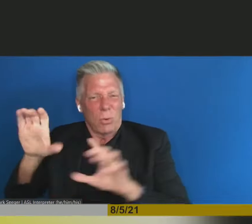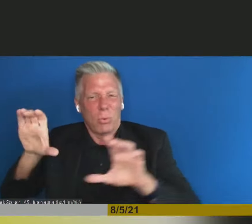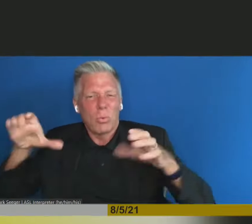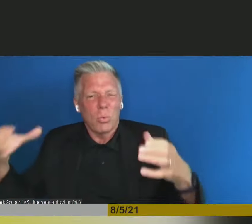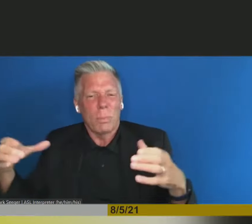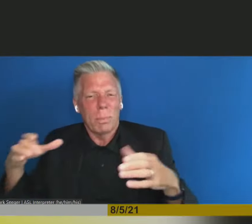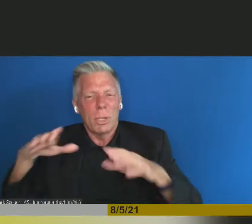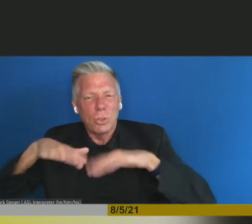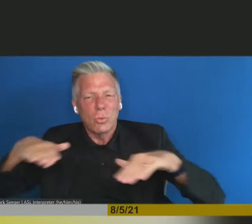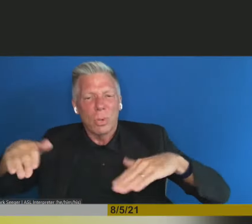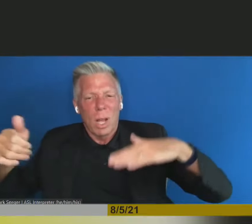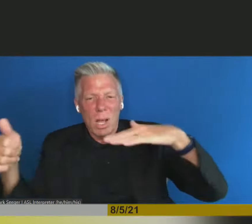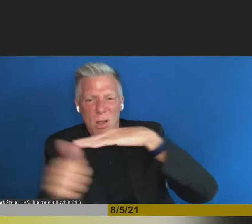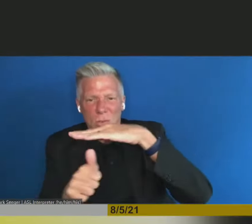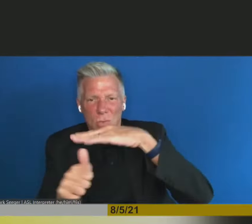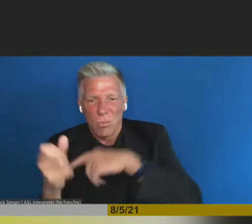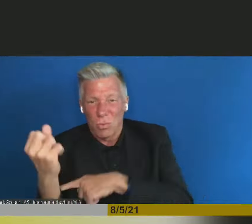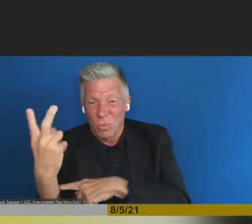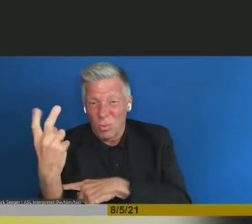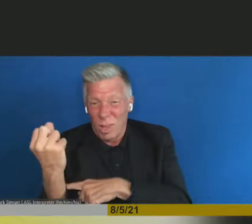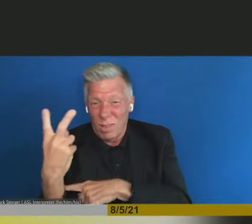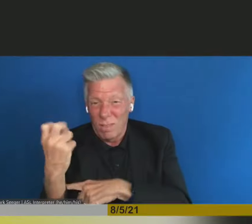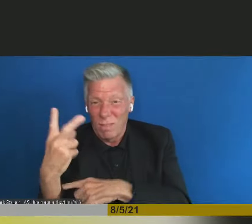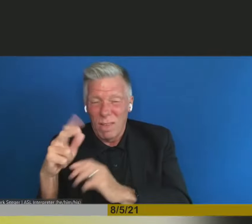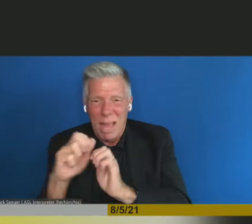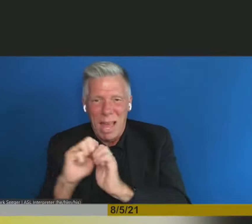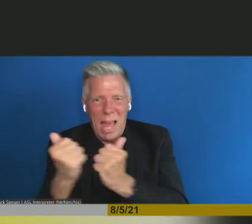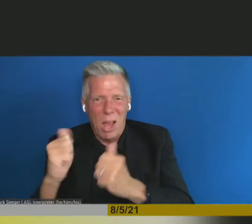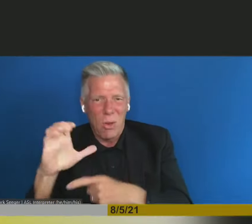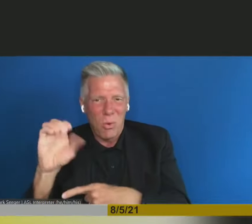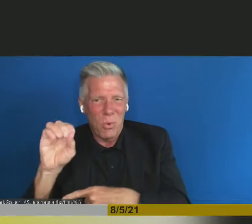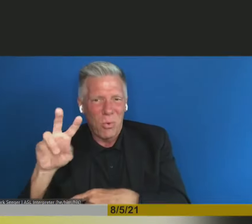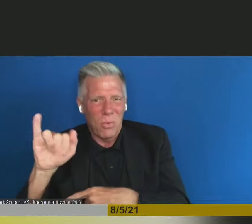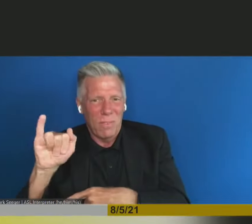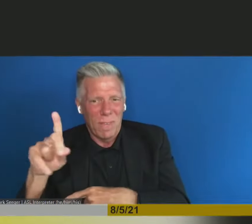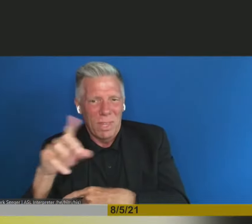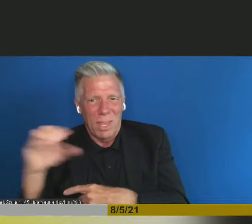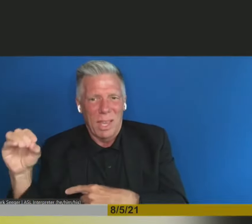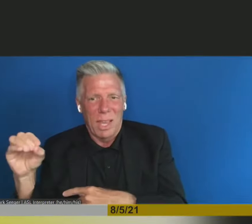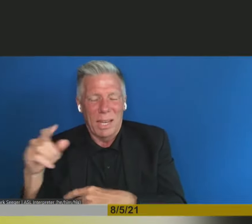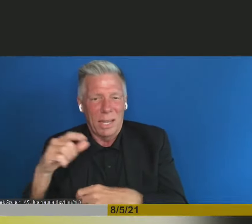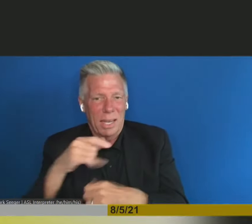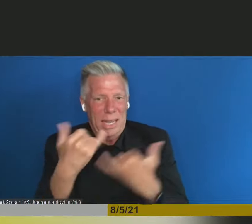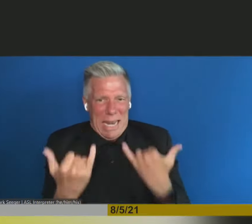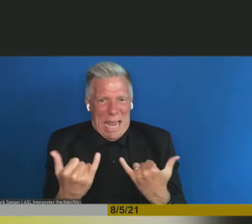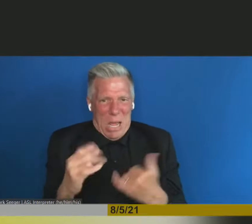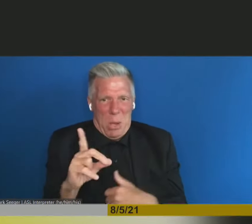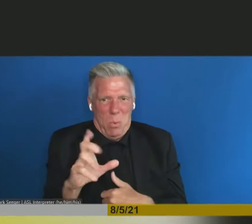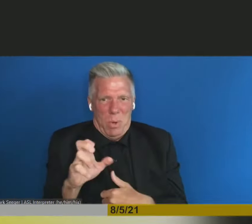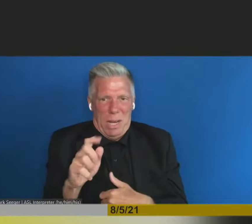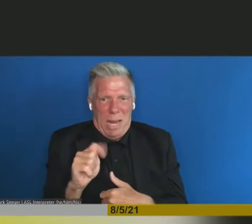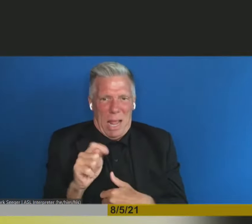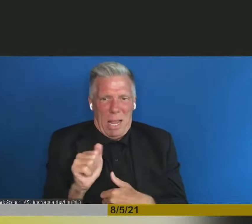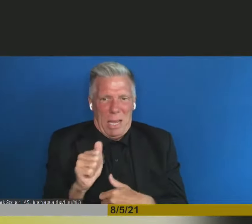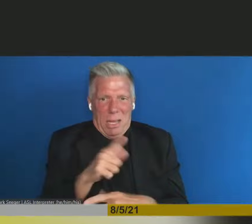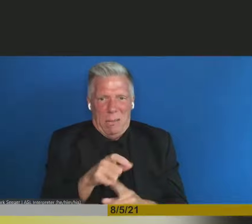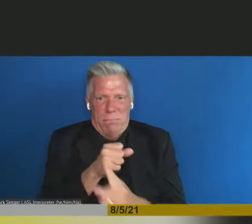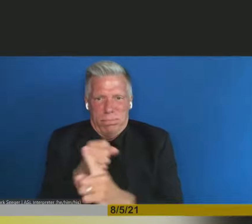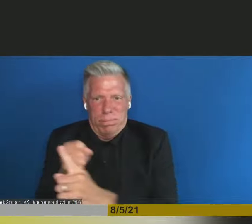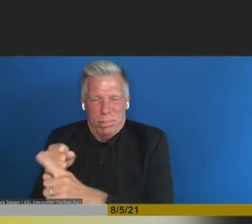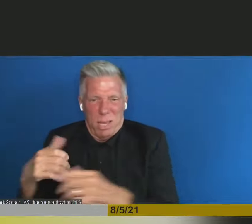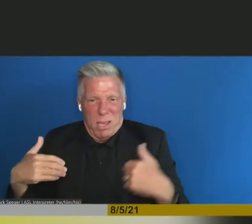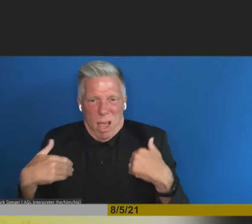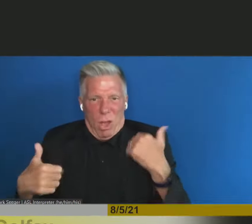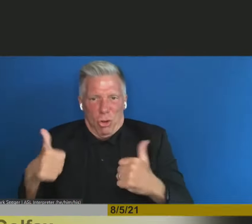So generally speaking, some questions along the lines of how COVID and the Delta variant is impacting younger children. Yeah,